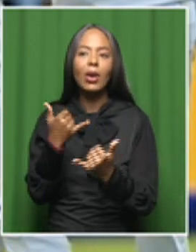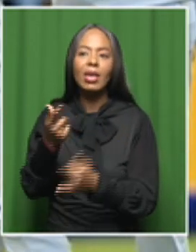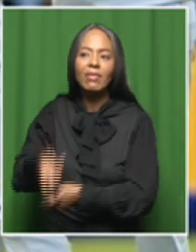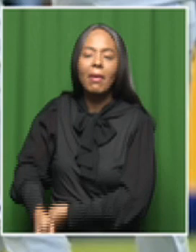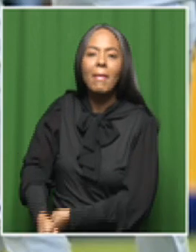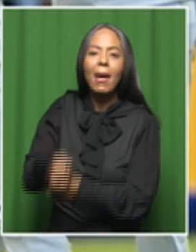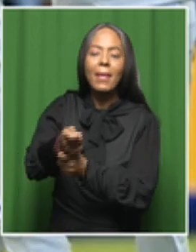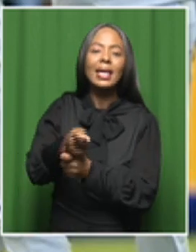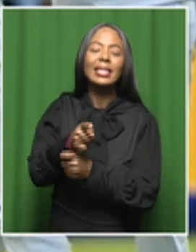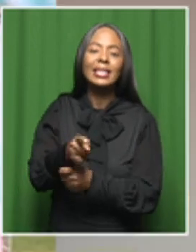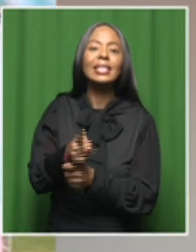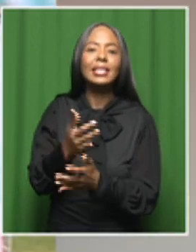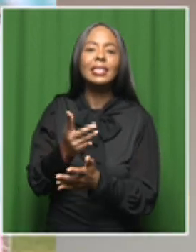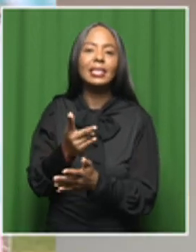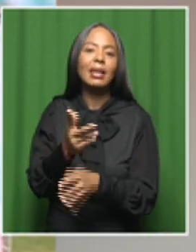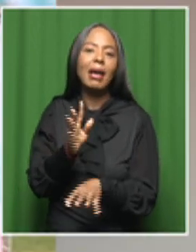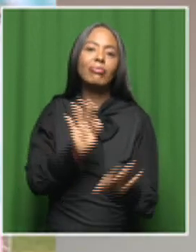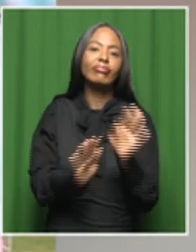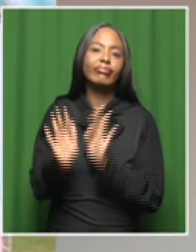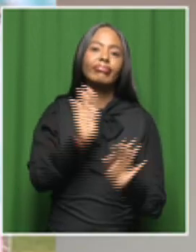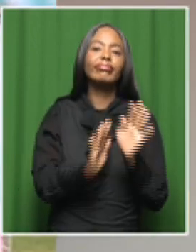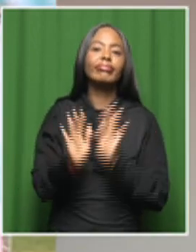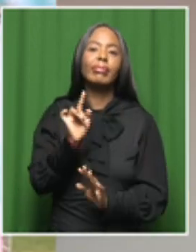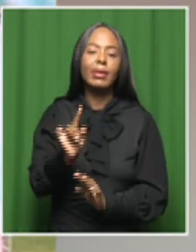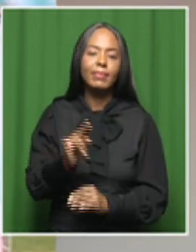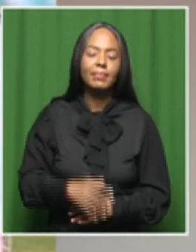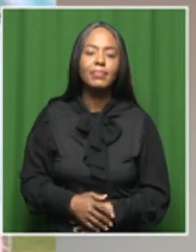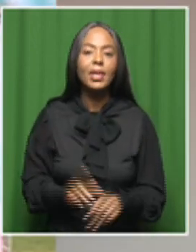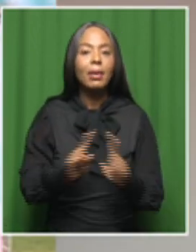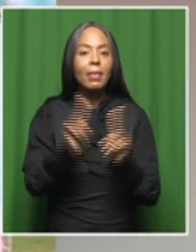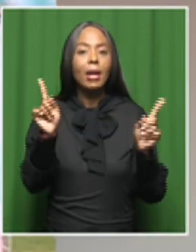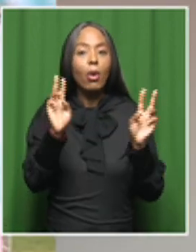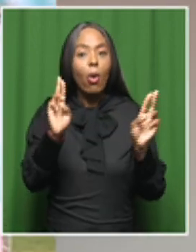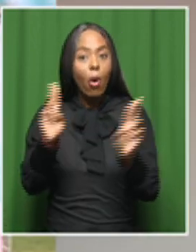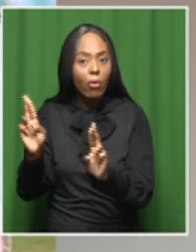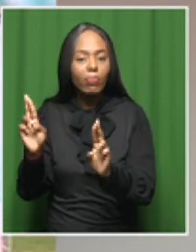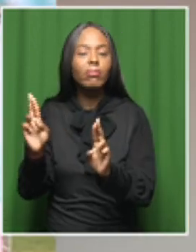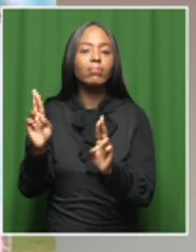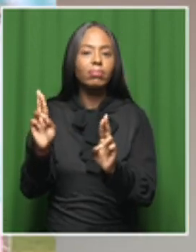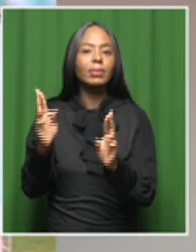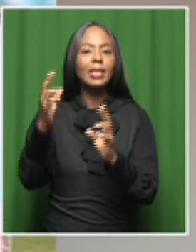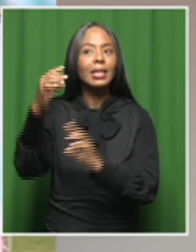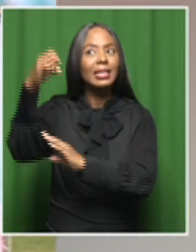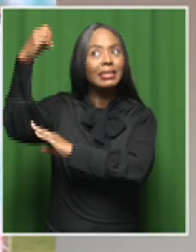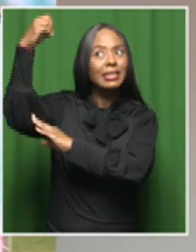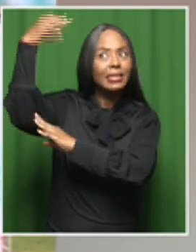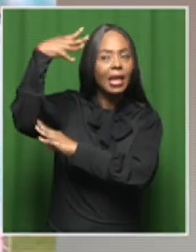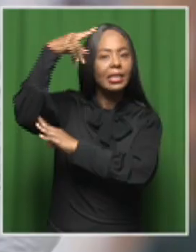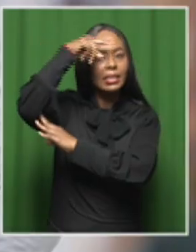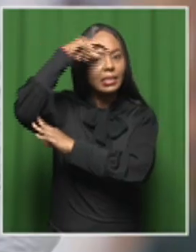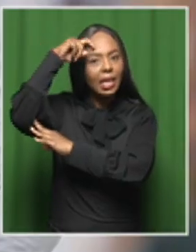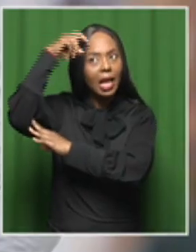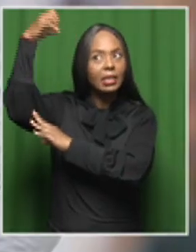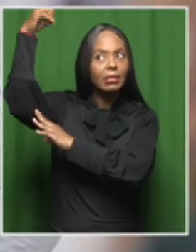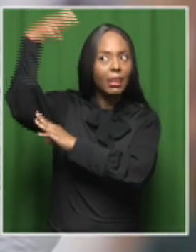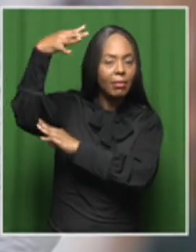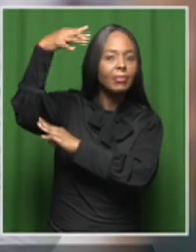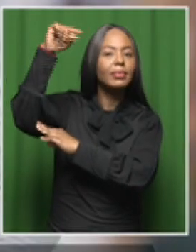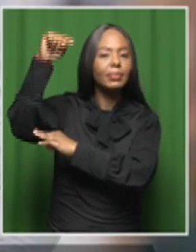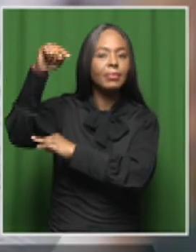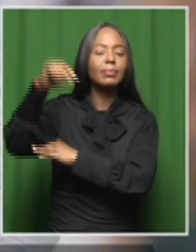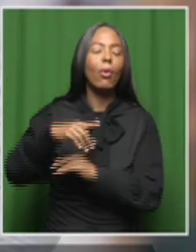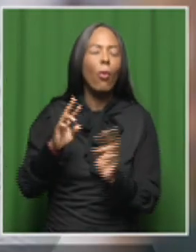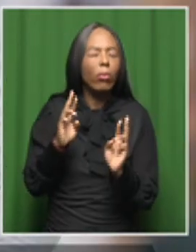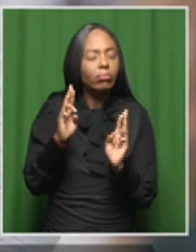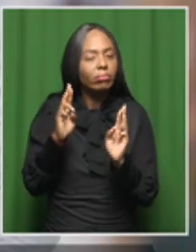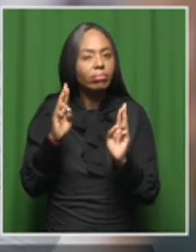bowlers that have been dominating day 1 and 2. Yeah. But like I say, hopefully we will see a bit of sun out today by the time we obviously head out to bat this afternoon,